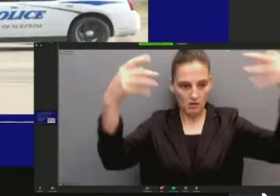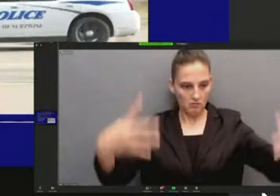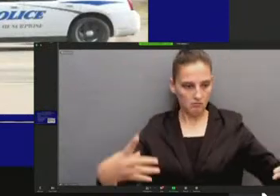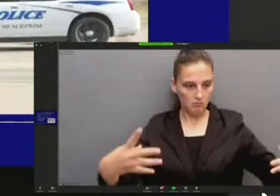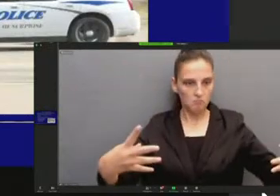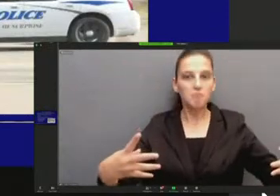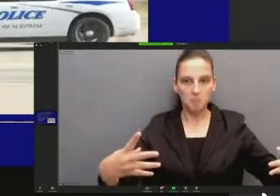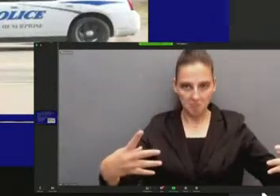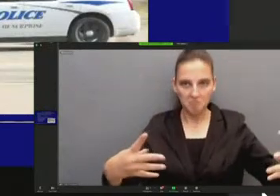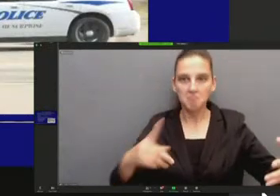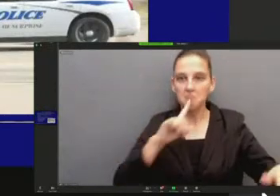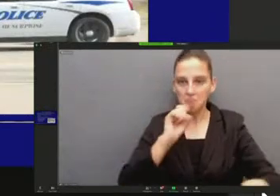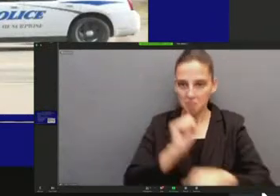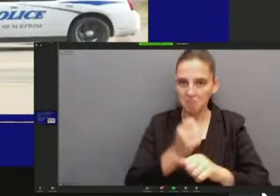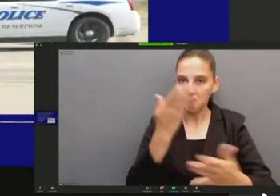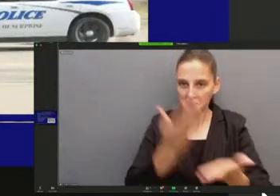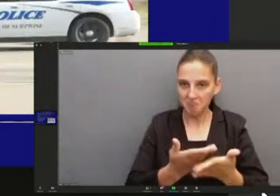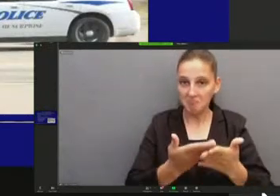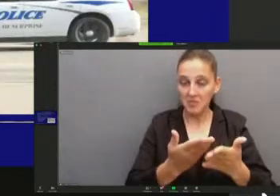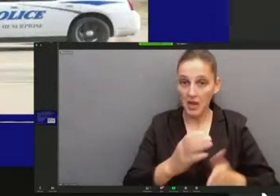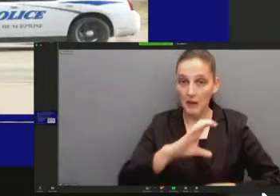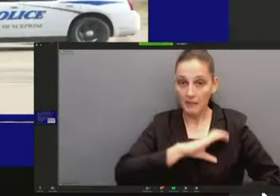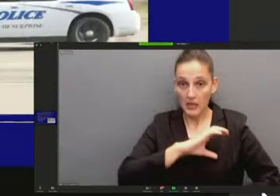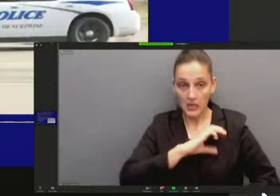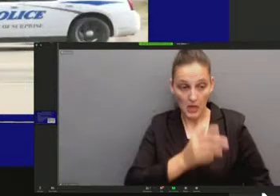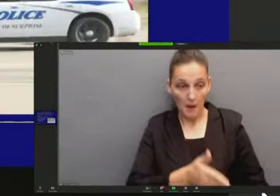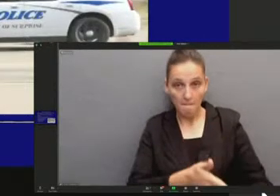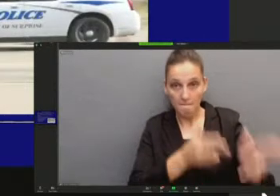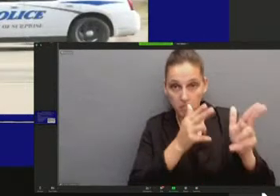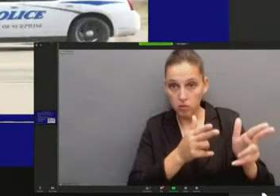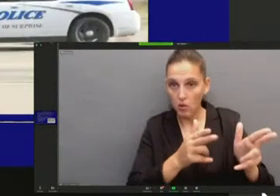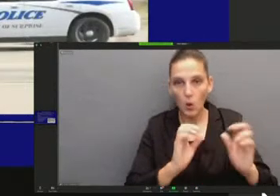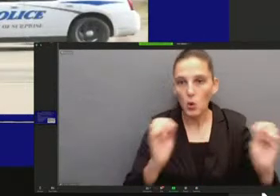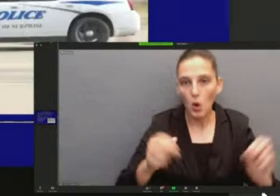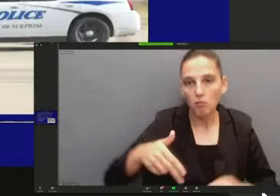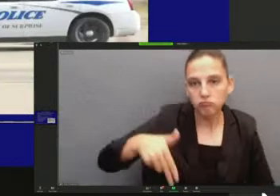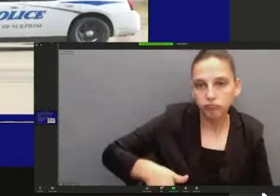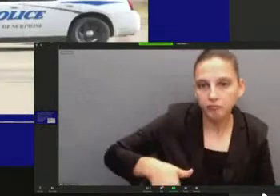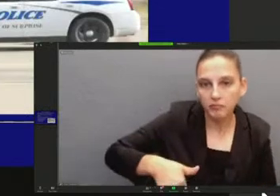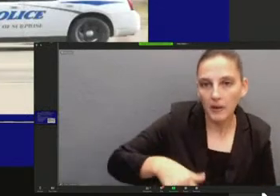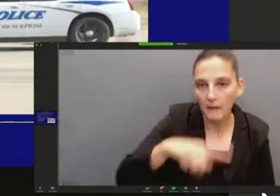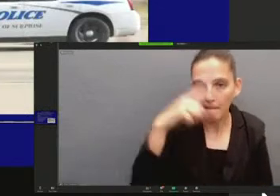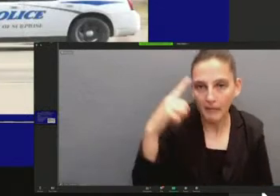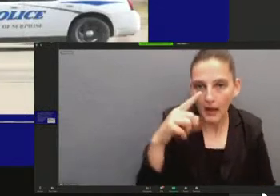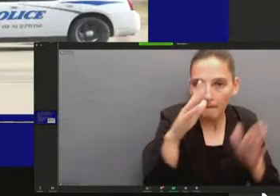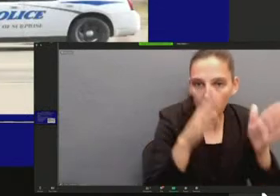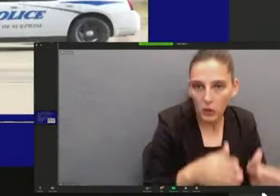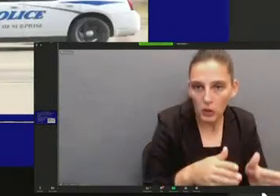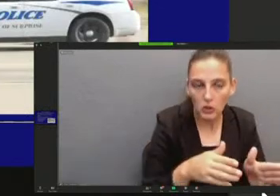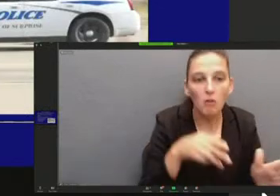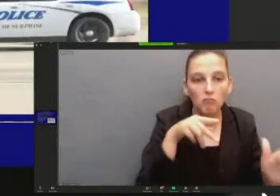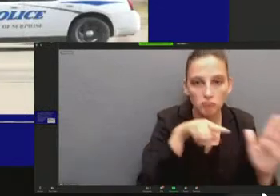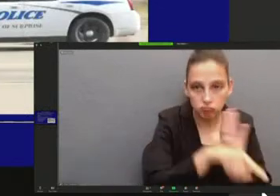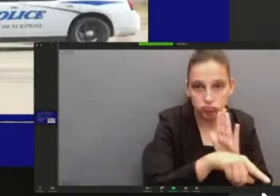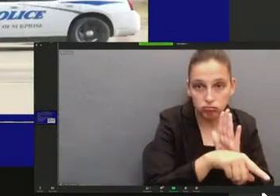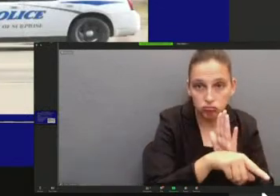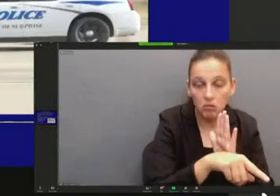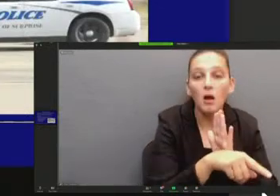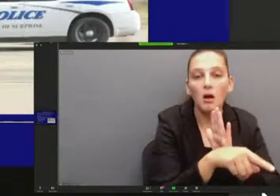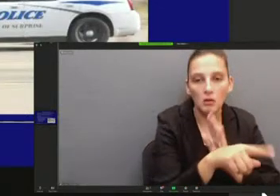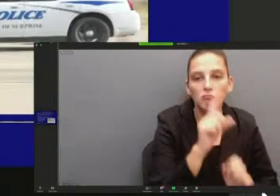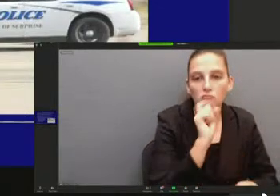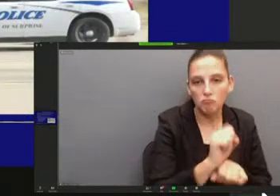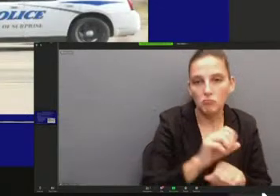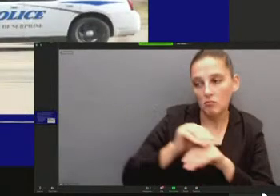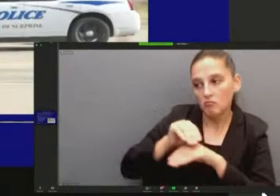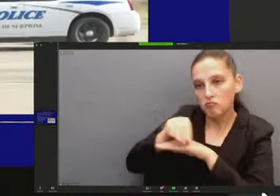police shooting of an unarmed Black person led to worse mental health of the entire Black population, not